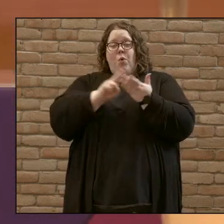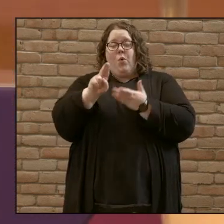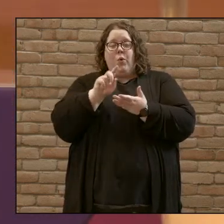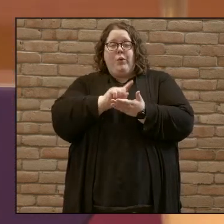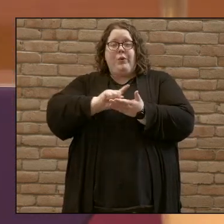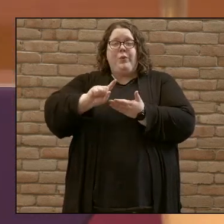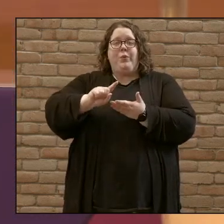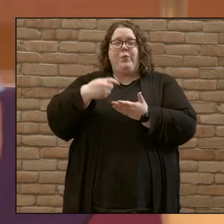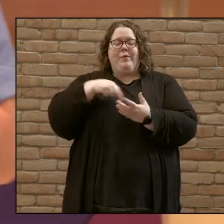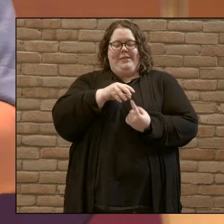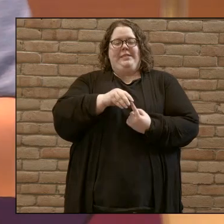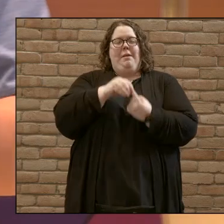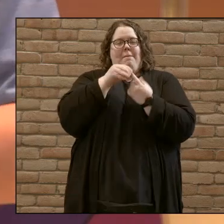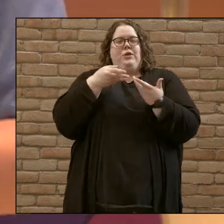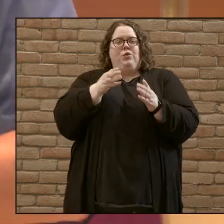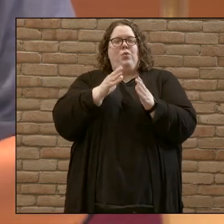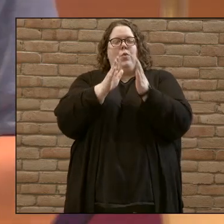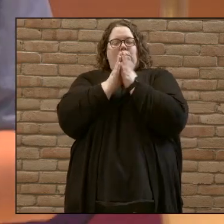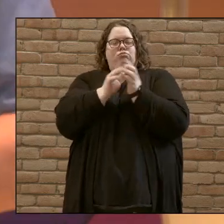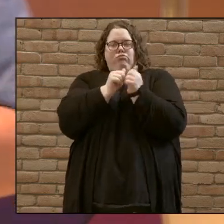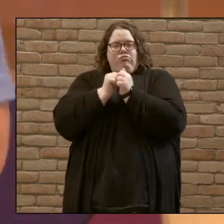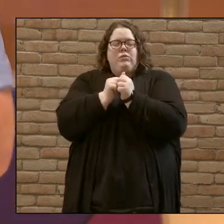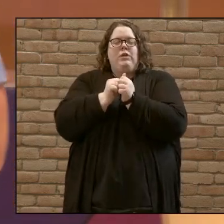prayer vigil. You can go to